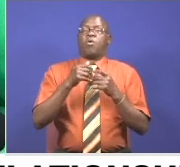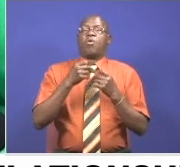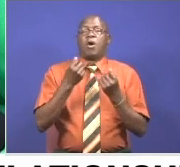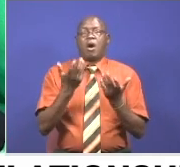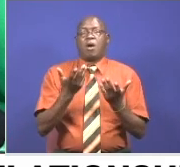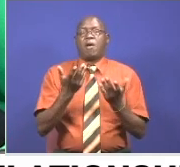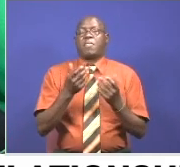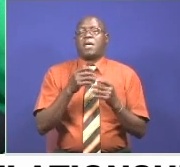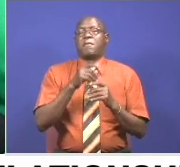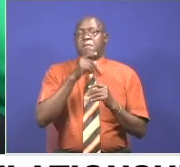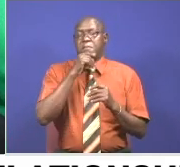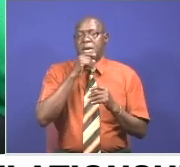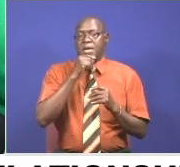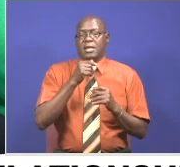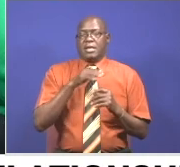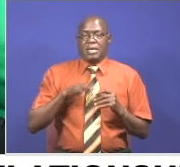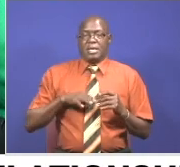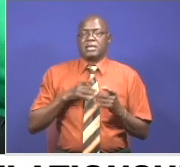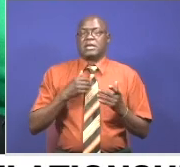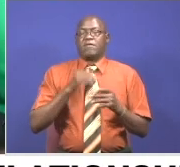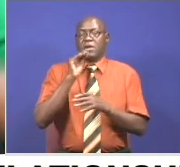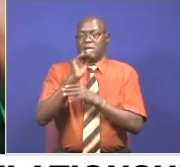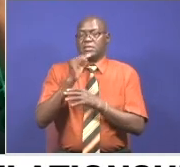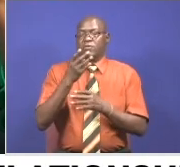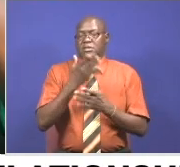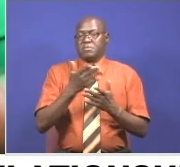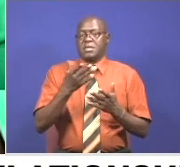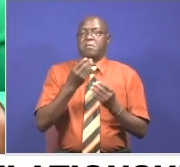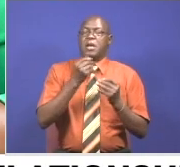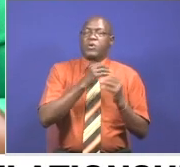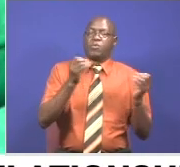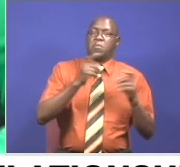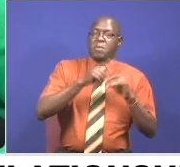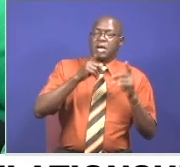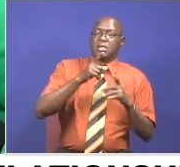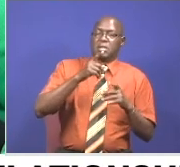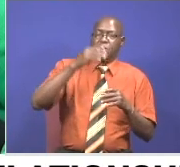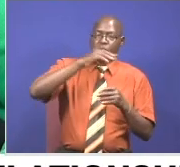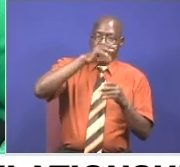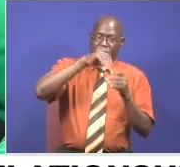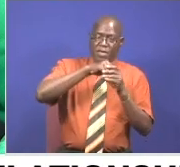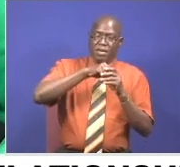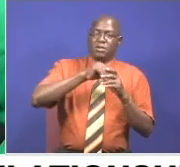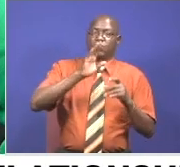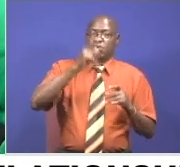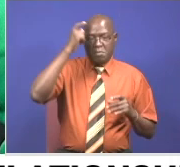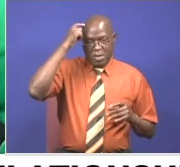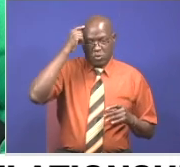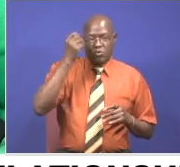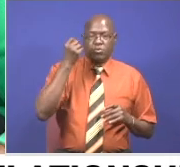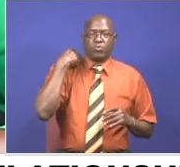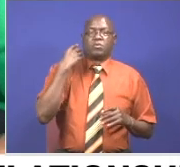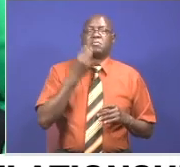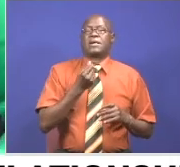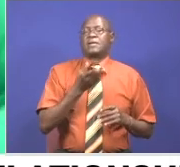money? Or you'd go and ask them for something, there's no money. And you know, within your mind, you always know there is no money. You live with a scarcity mentality, or